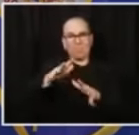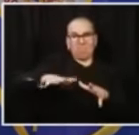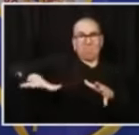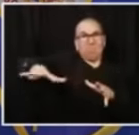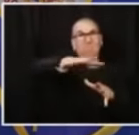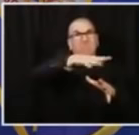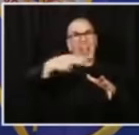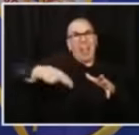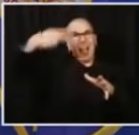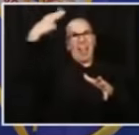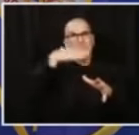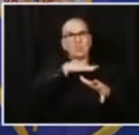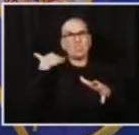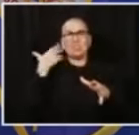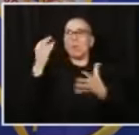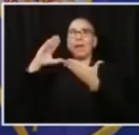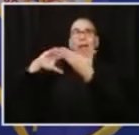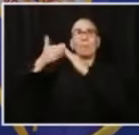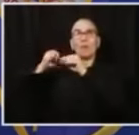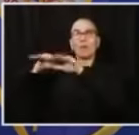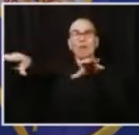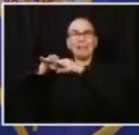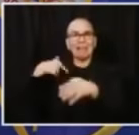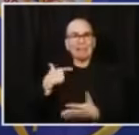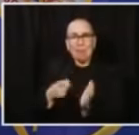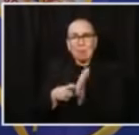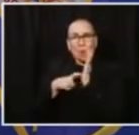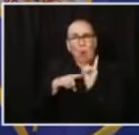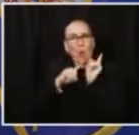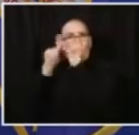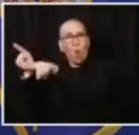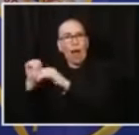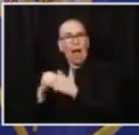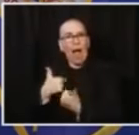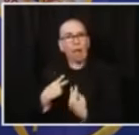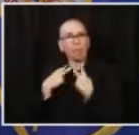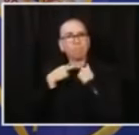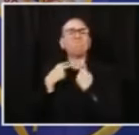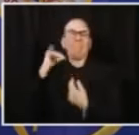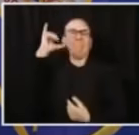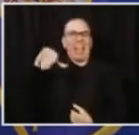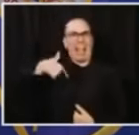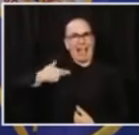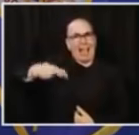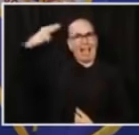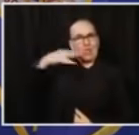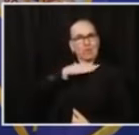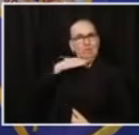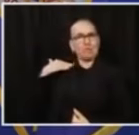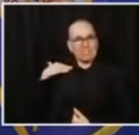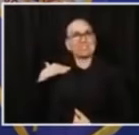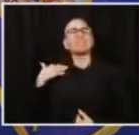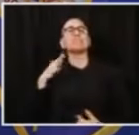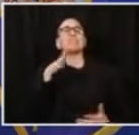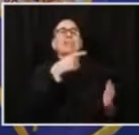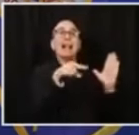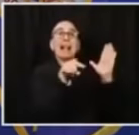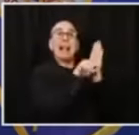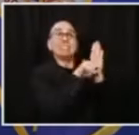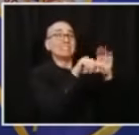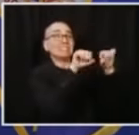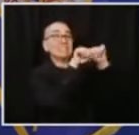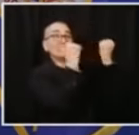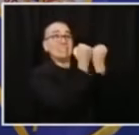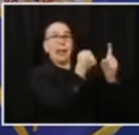occur. And then finally, the risk of negative societal impact. Individuals have a higher priority due to the extent at